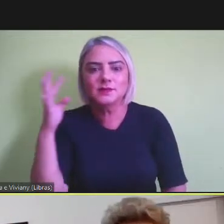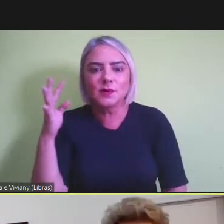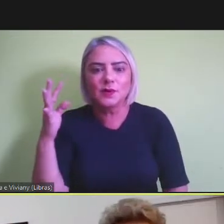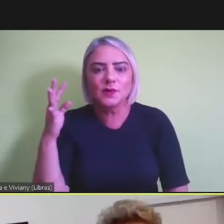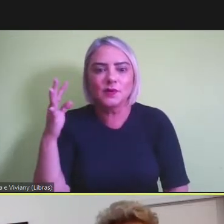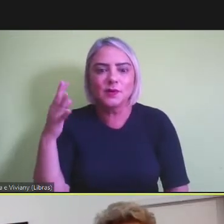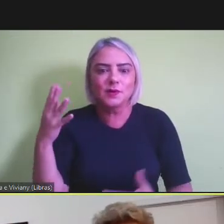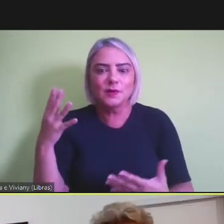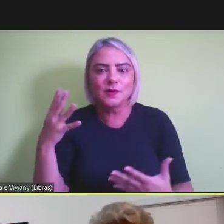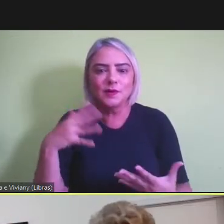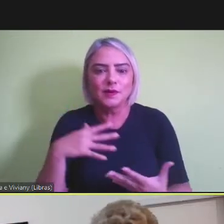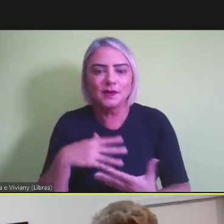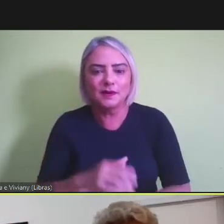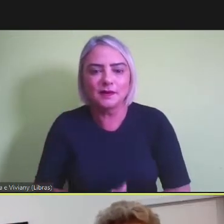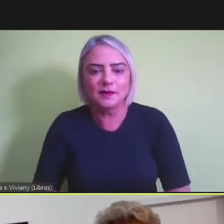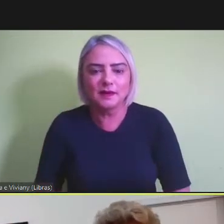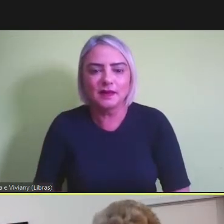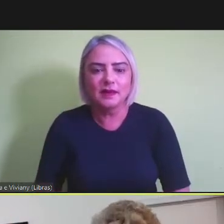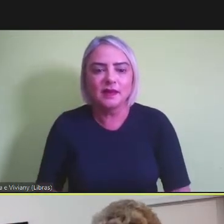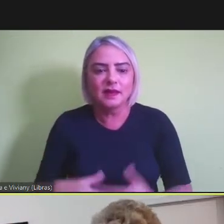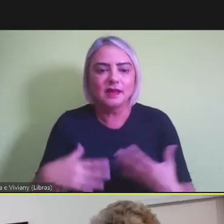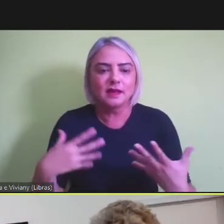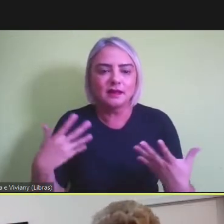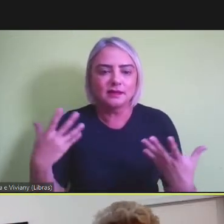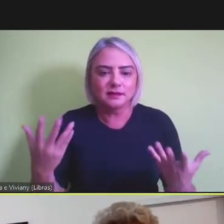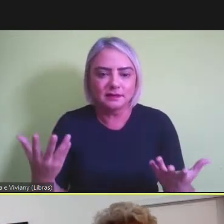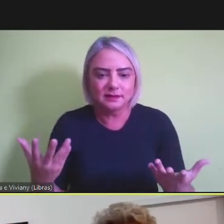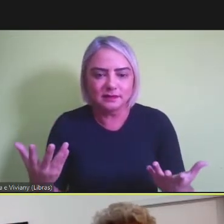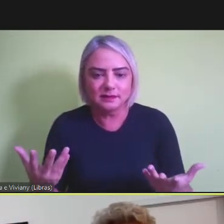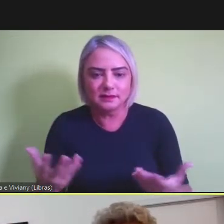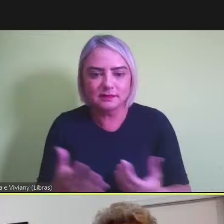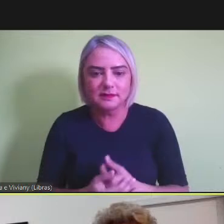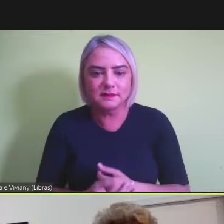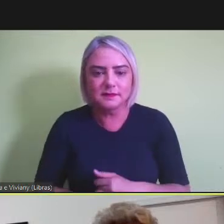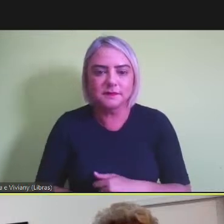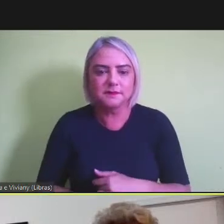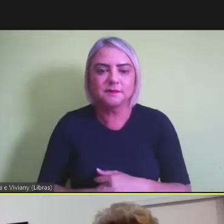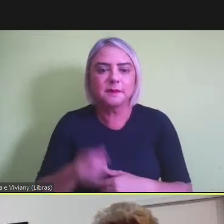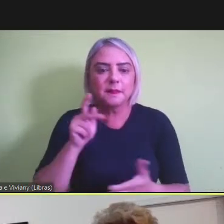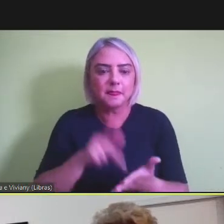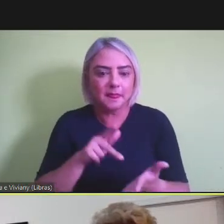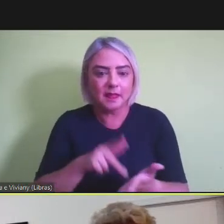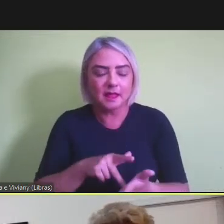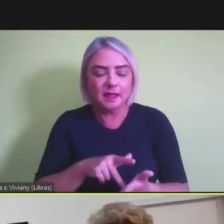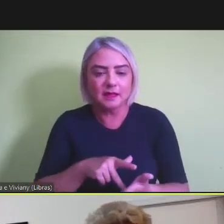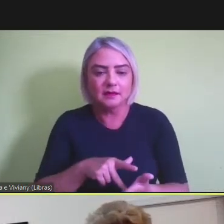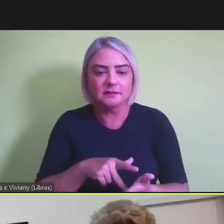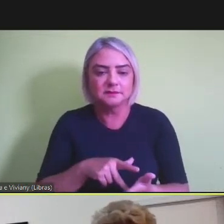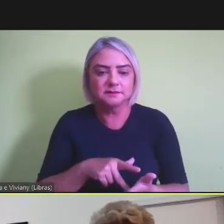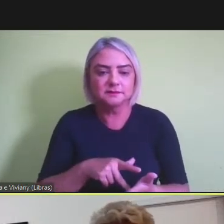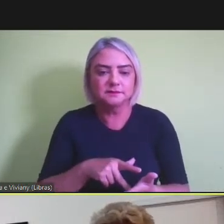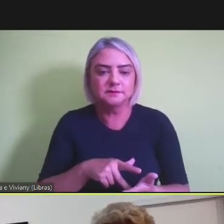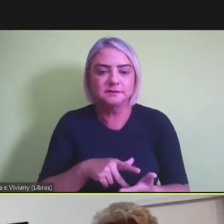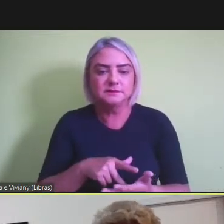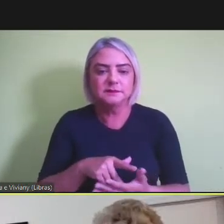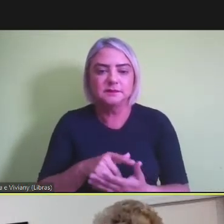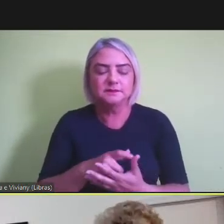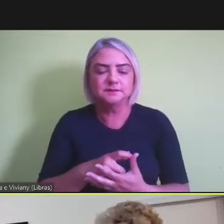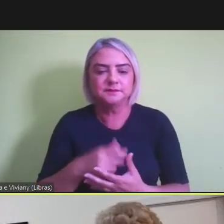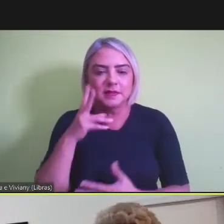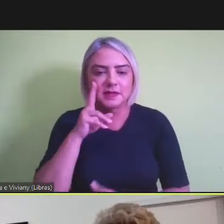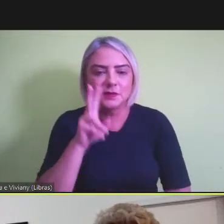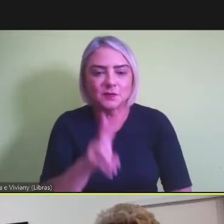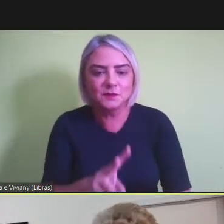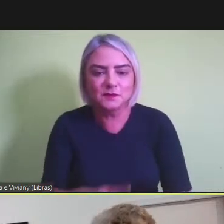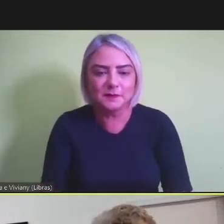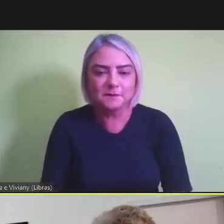look, like, to give it this round here about the discussion. We need to look for many angles,